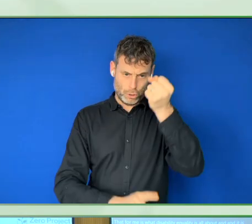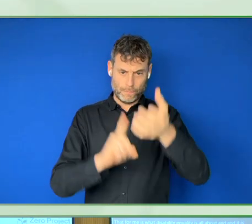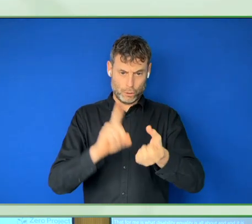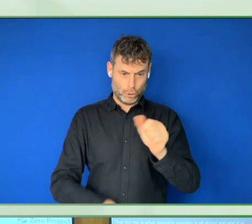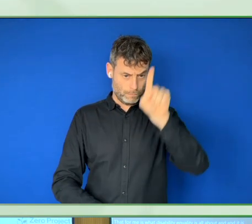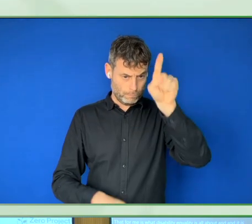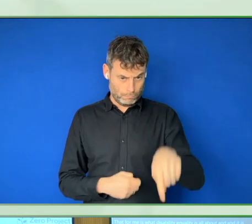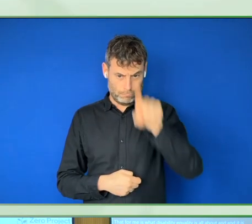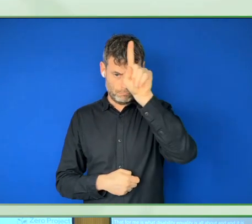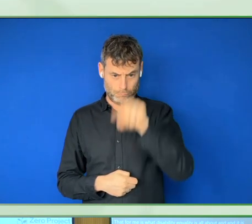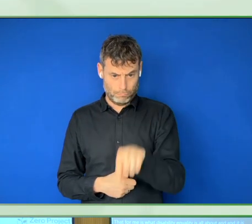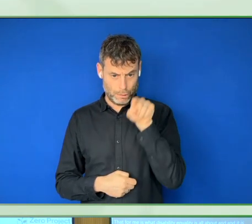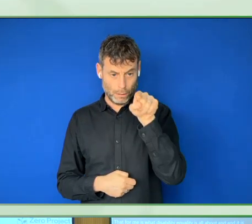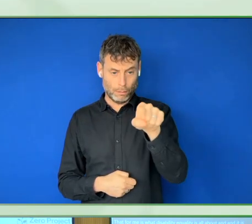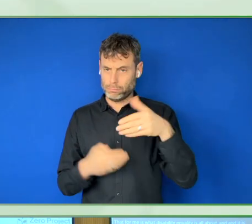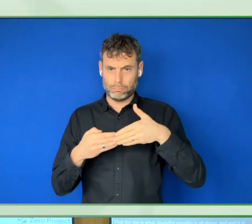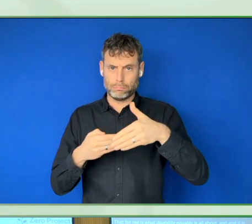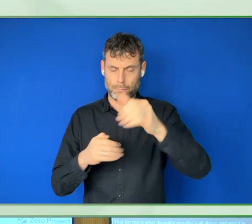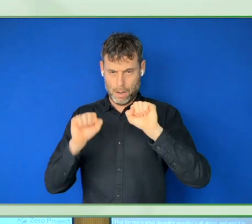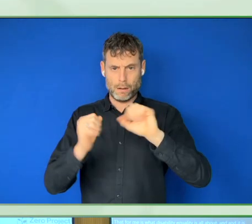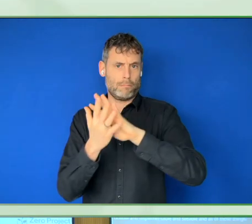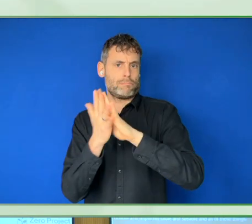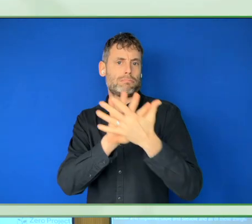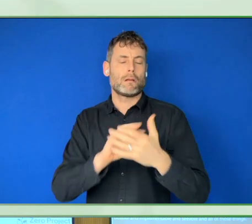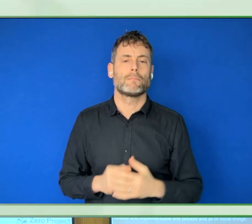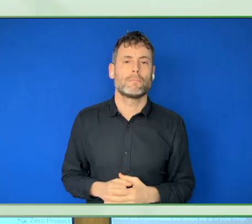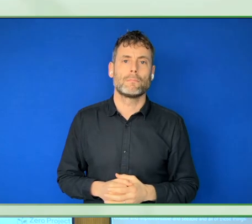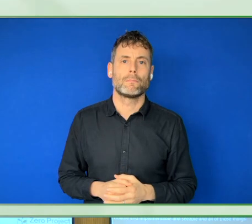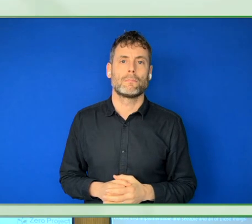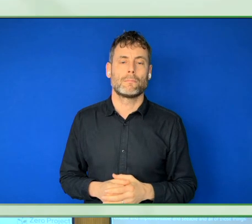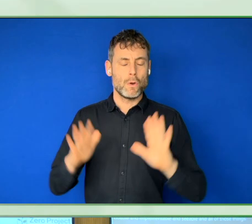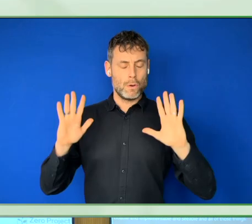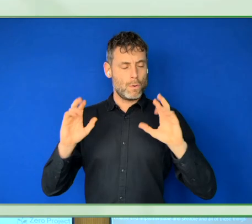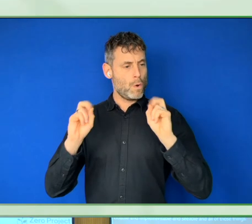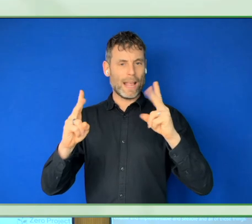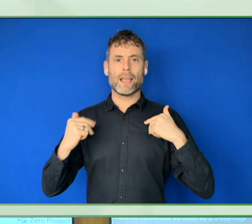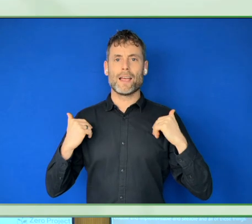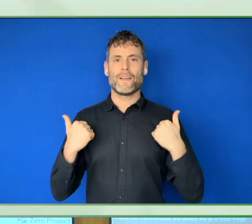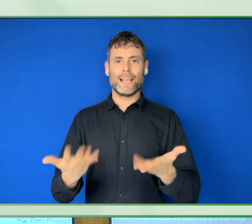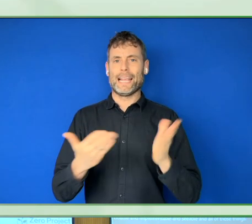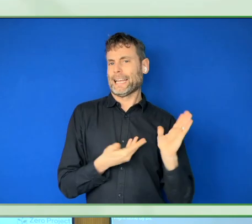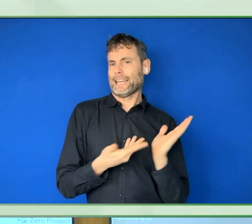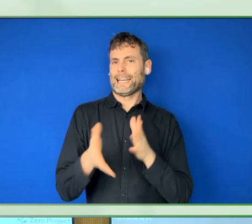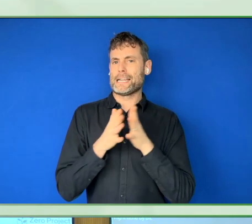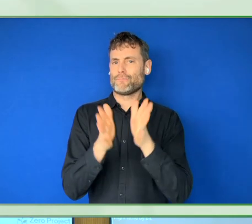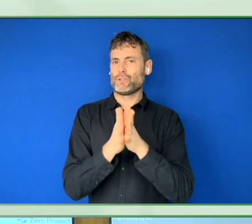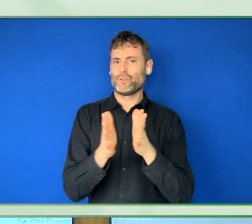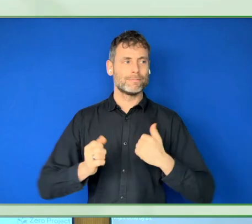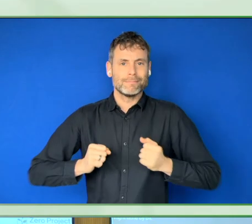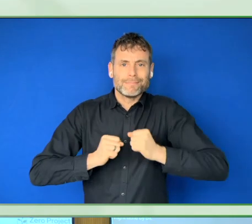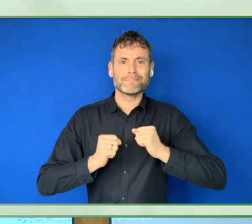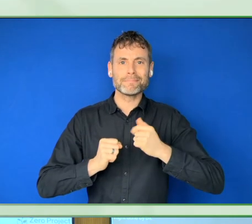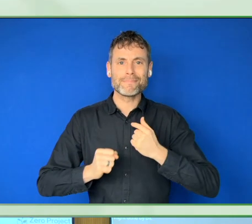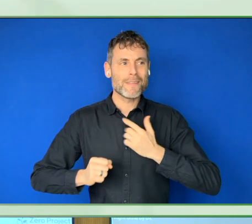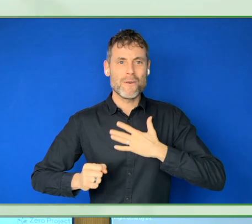things. Right, done my bit. Now, I am having fun with this because I get to say